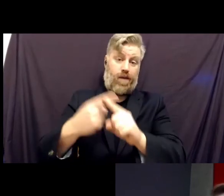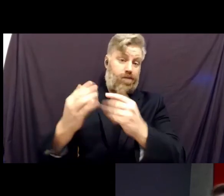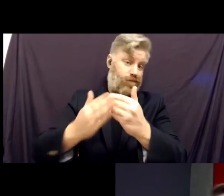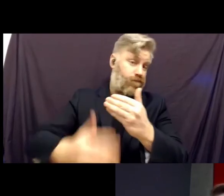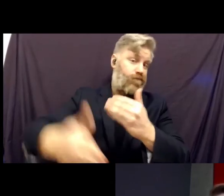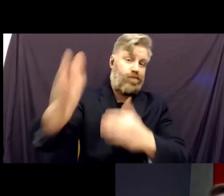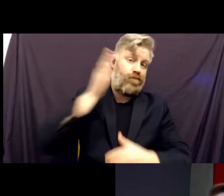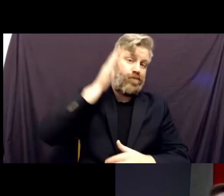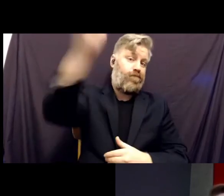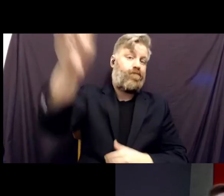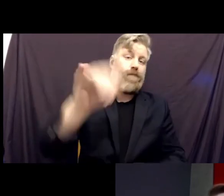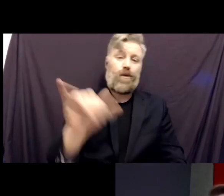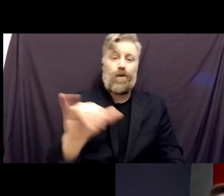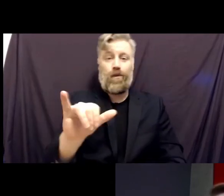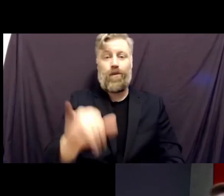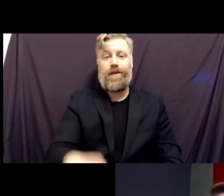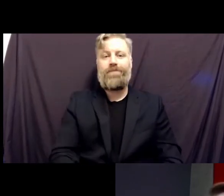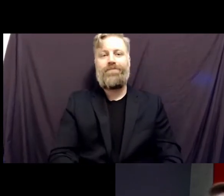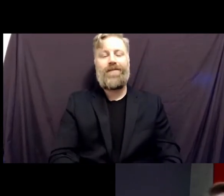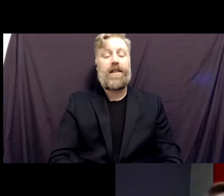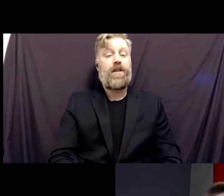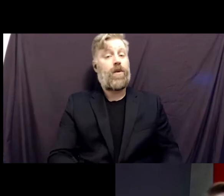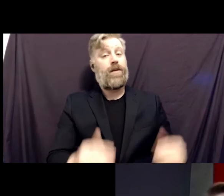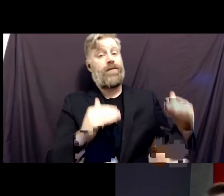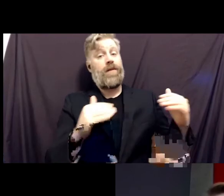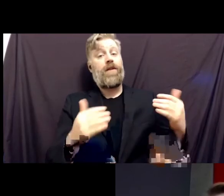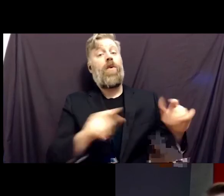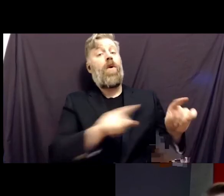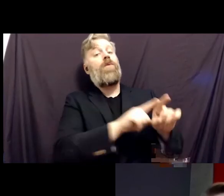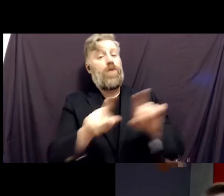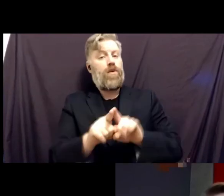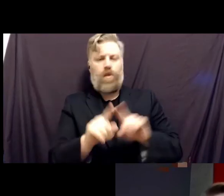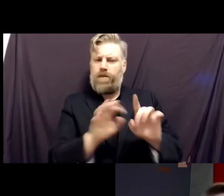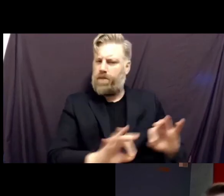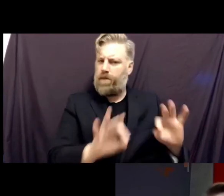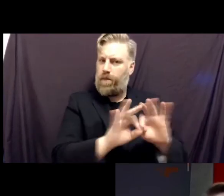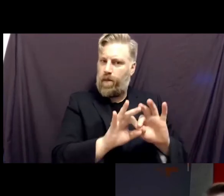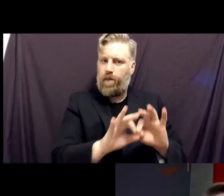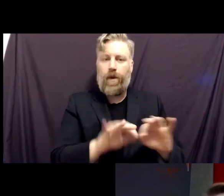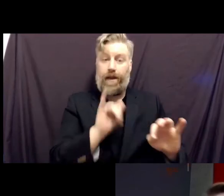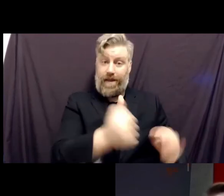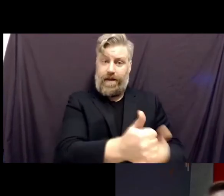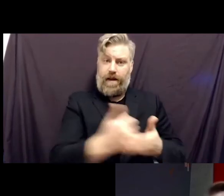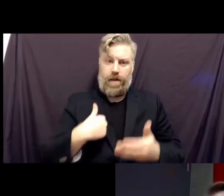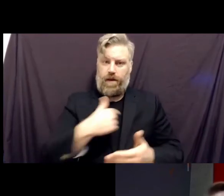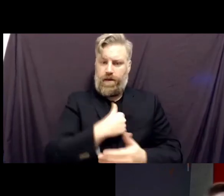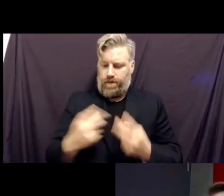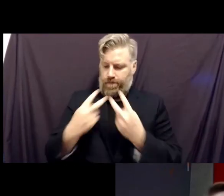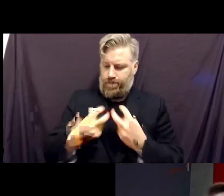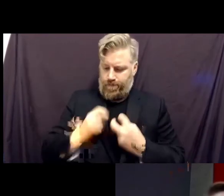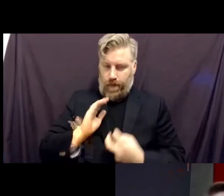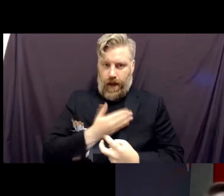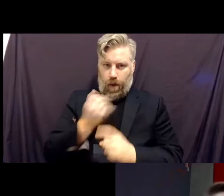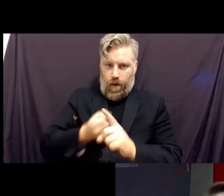Perhaps as importantly, it will also help us to measure our own impact and help us